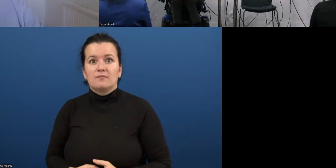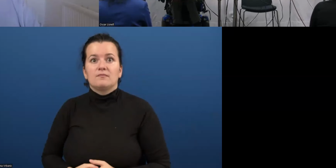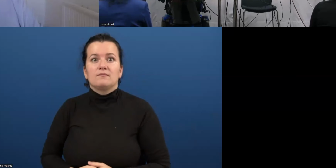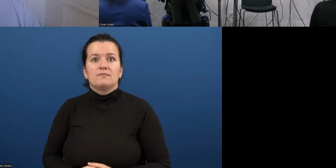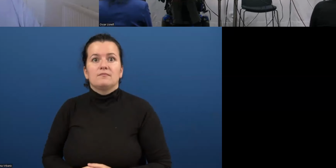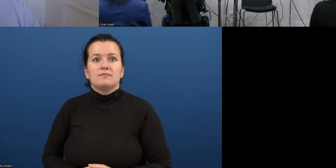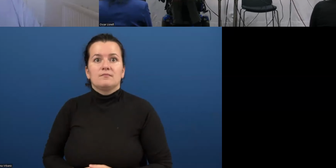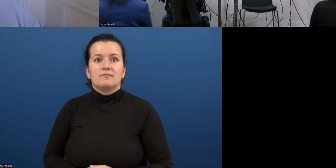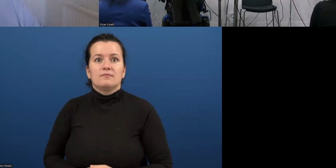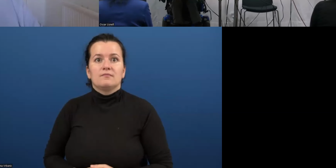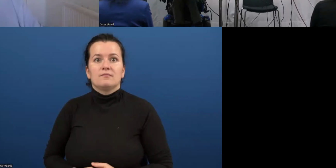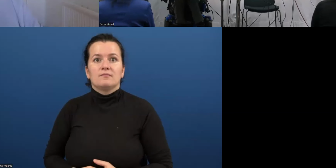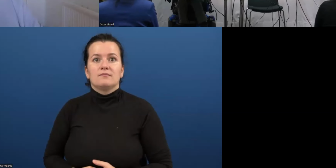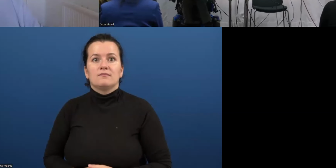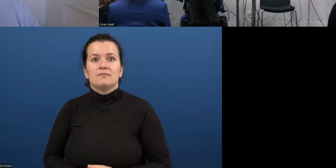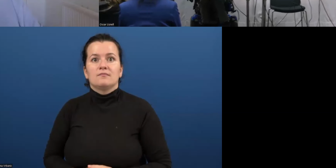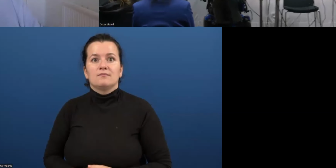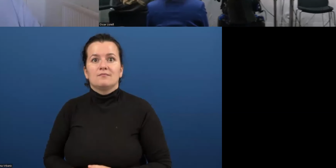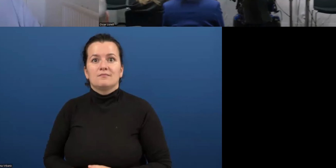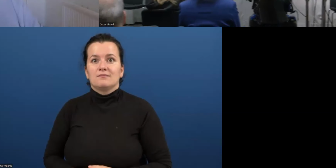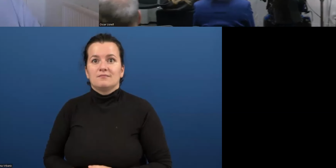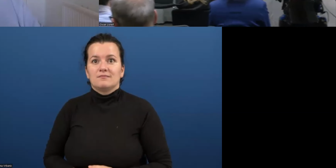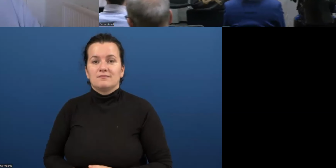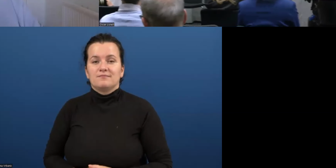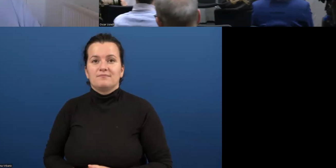Yeah, I don't know. Nobody else said so.